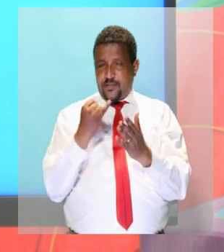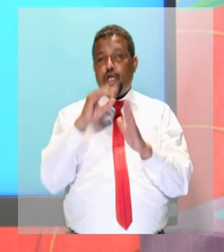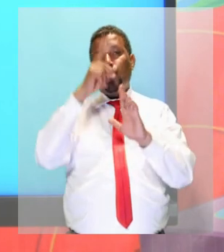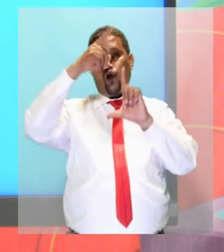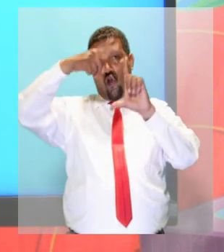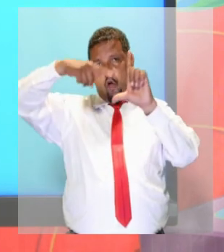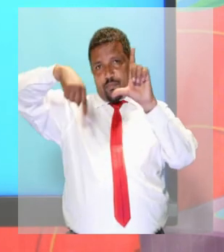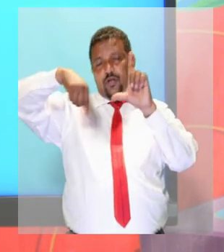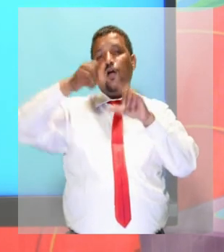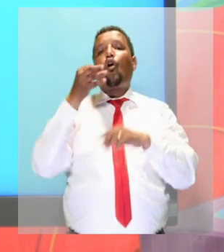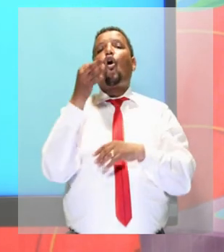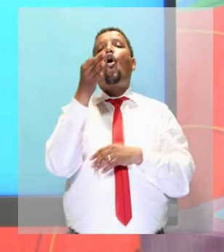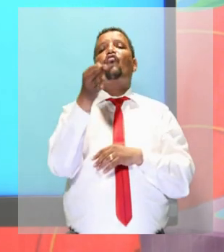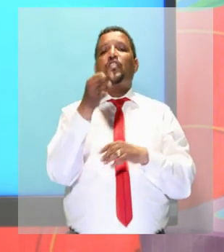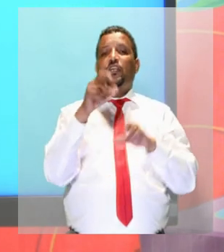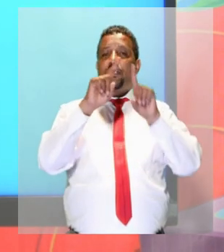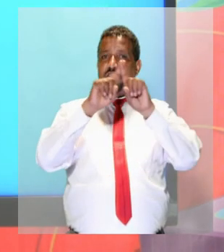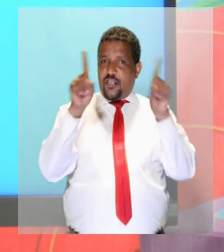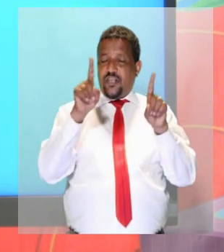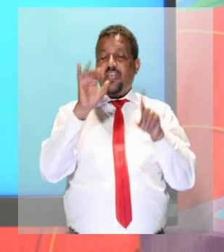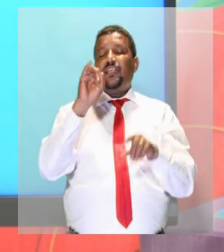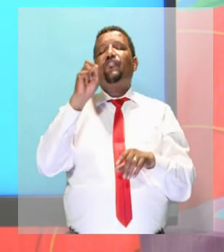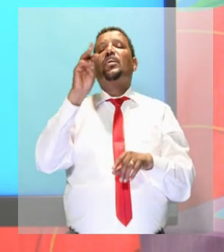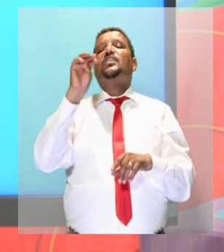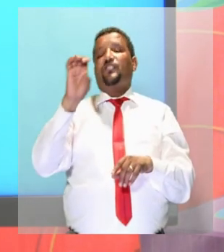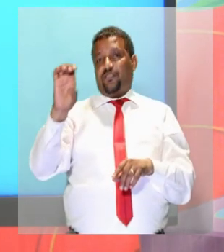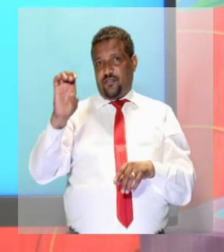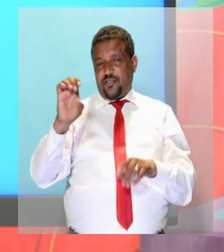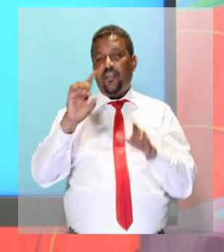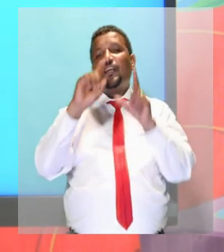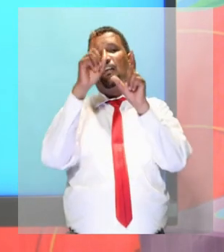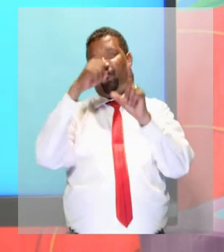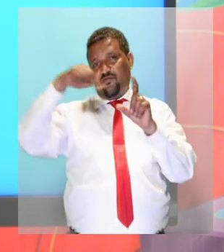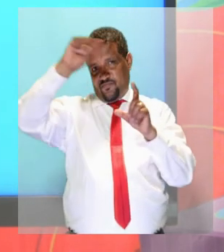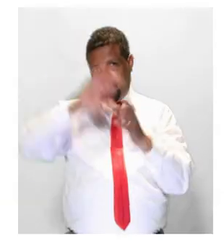of the indifference curve.